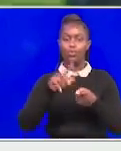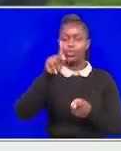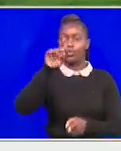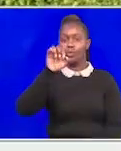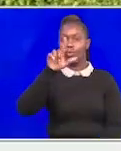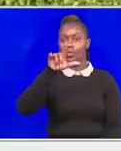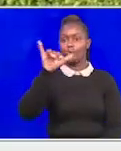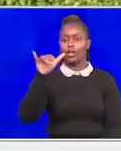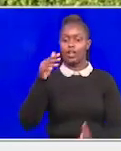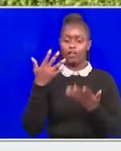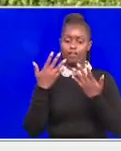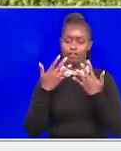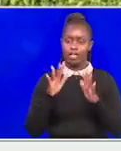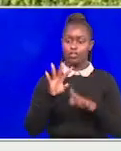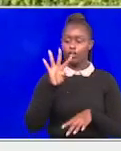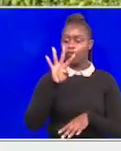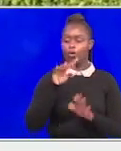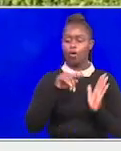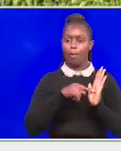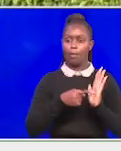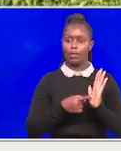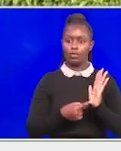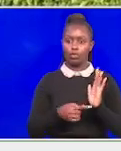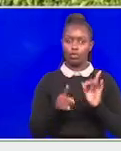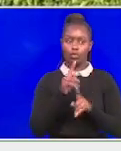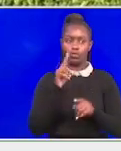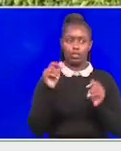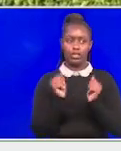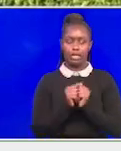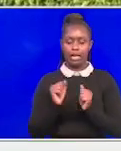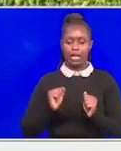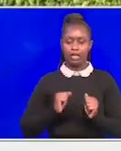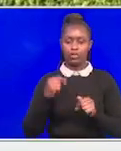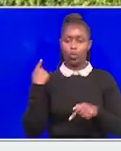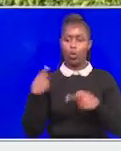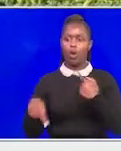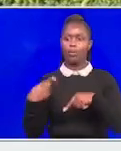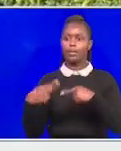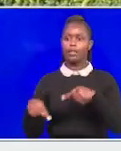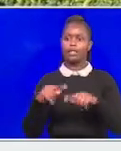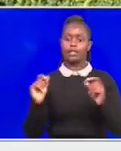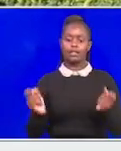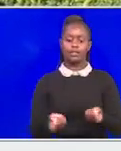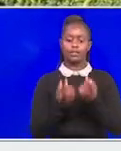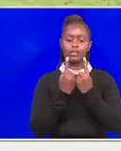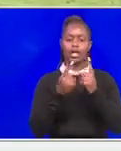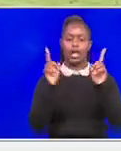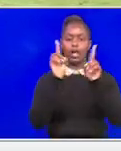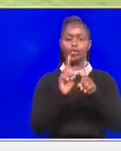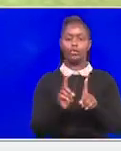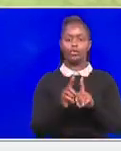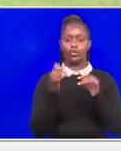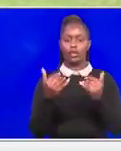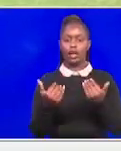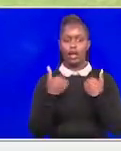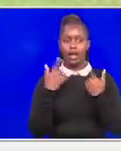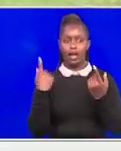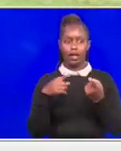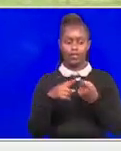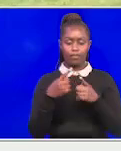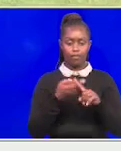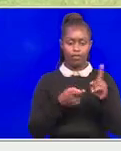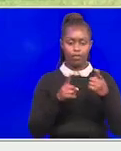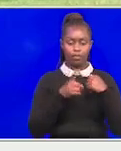finished 4 points over par to lead the 10 ladies who are competing in the event. The tournament has attracted players from